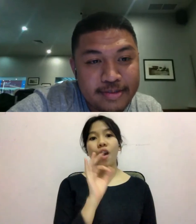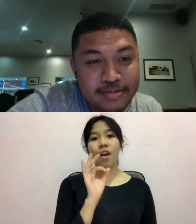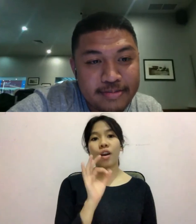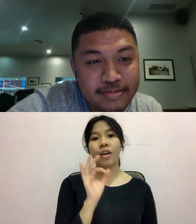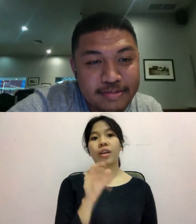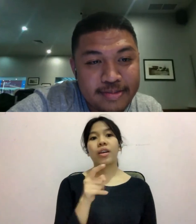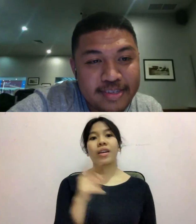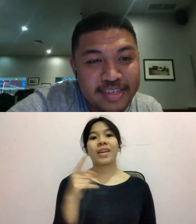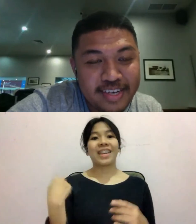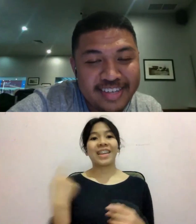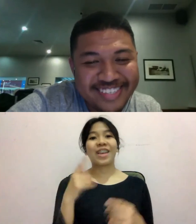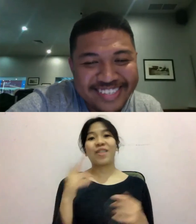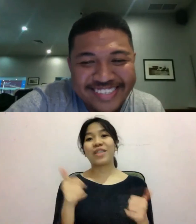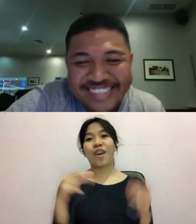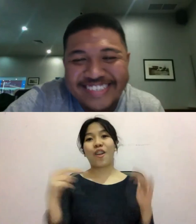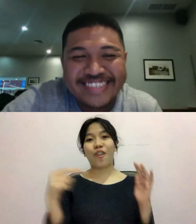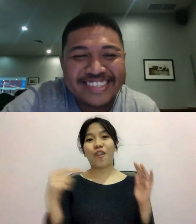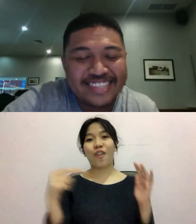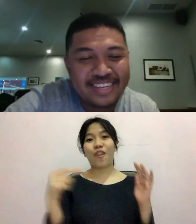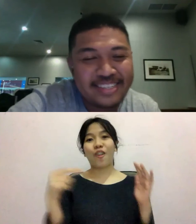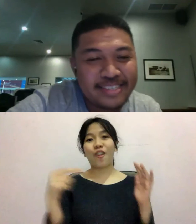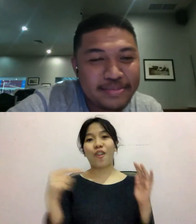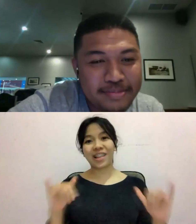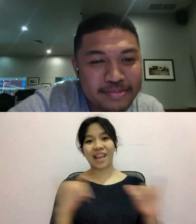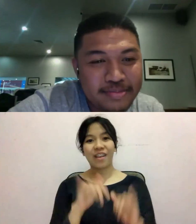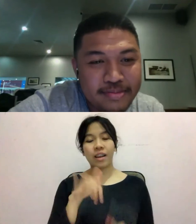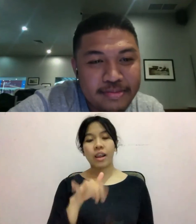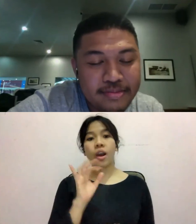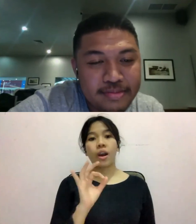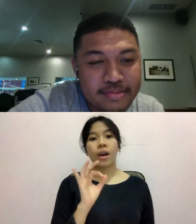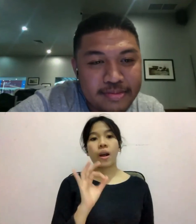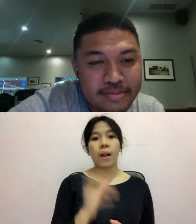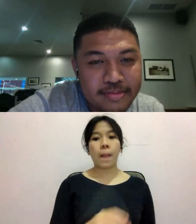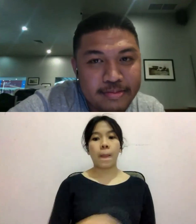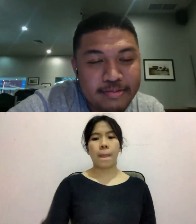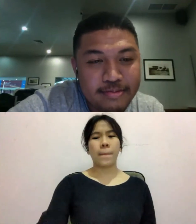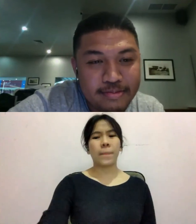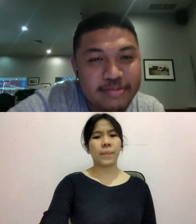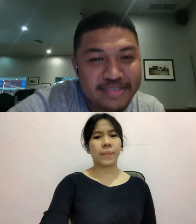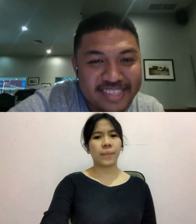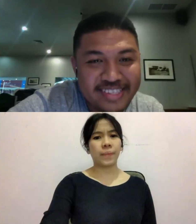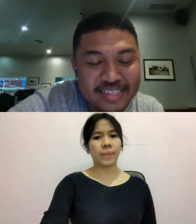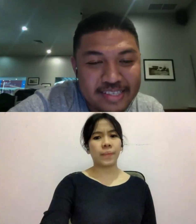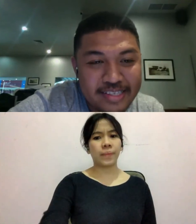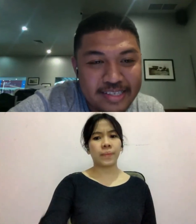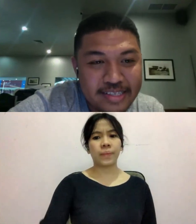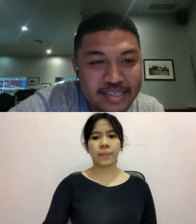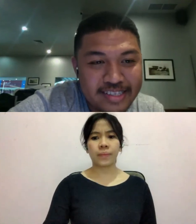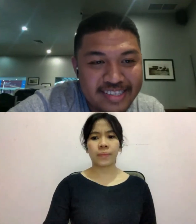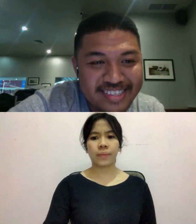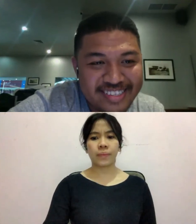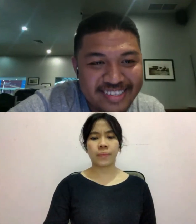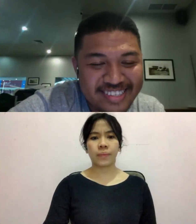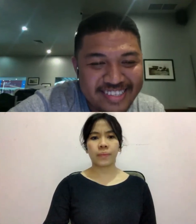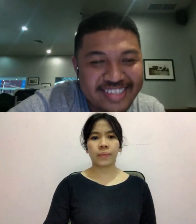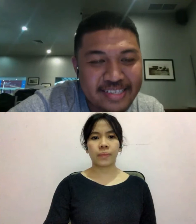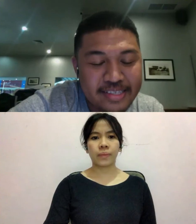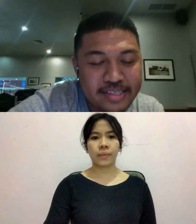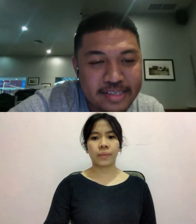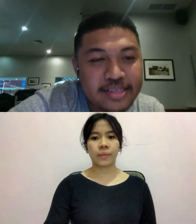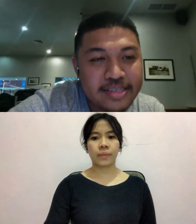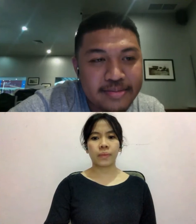Vimeo link. Ask friends from 100% Manusia to give you that link. And there's going to be a 26th of